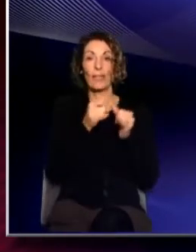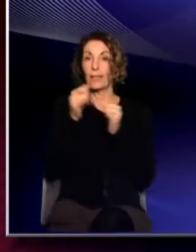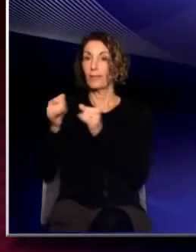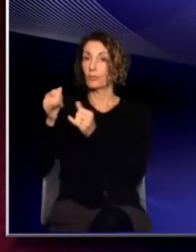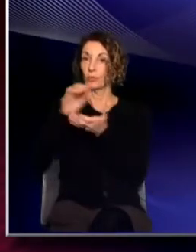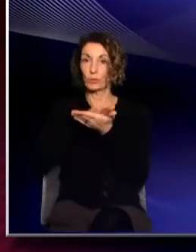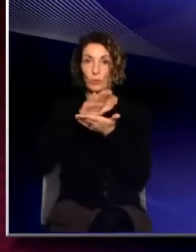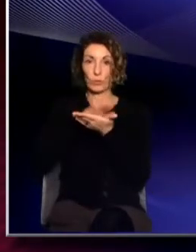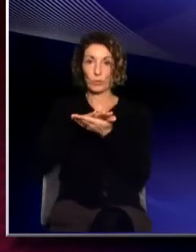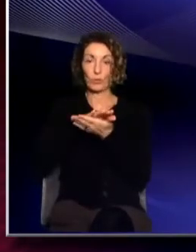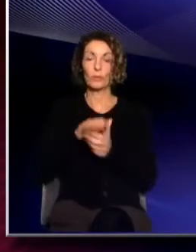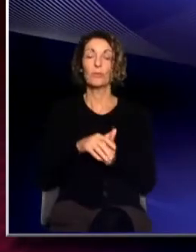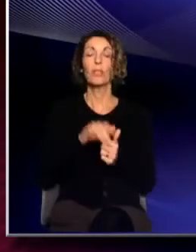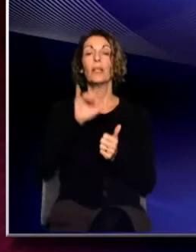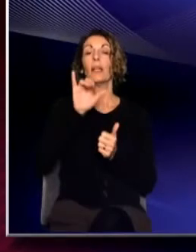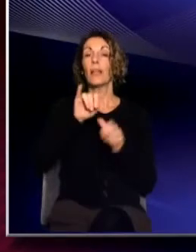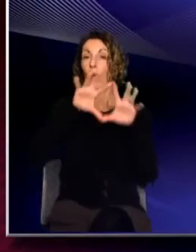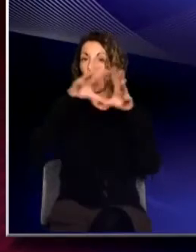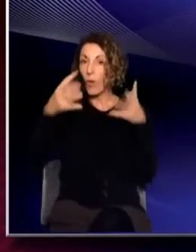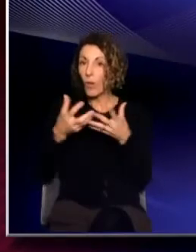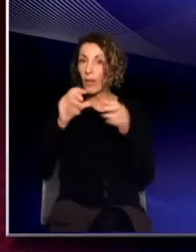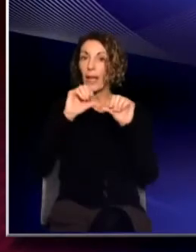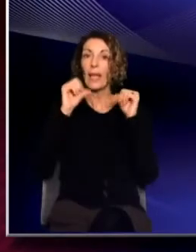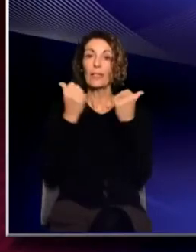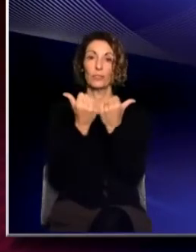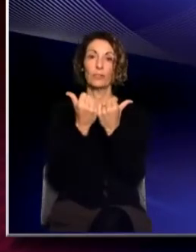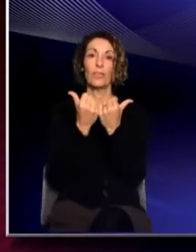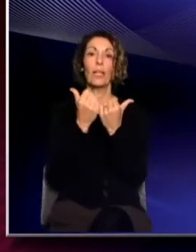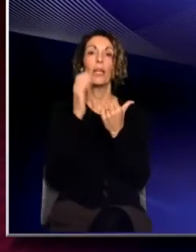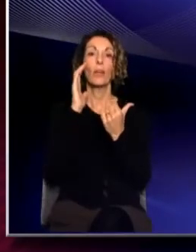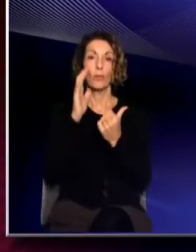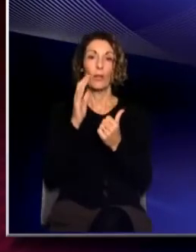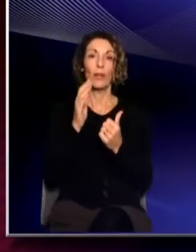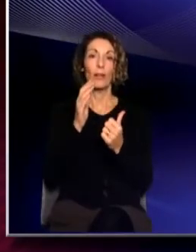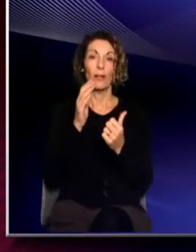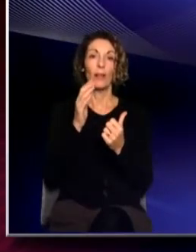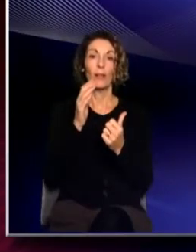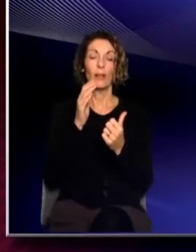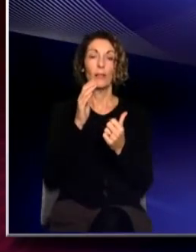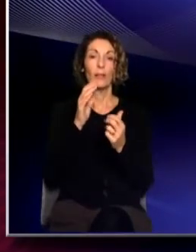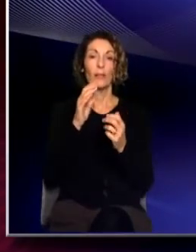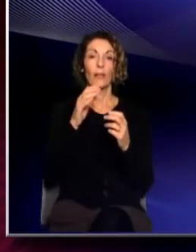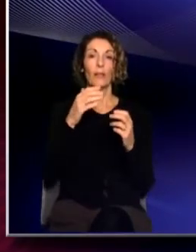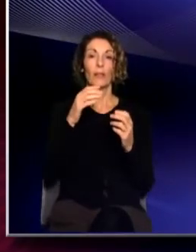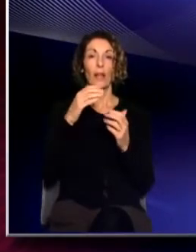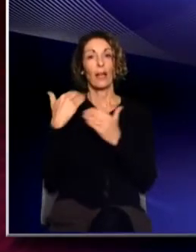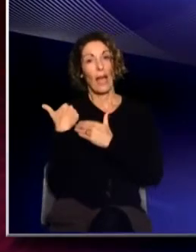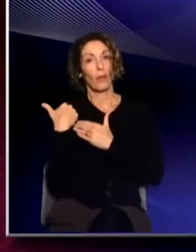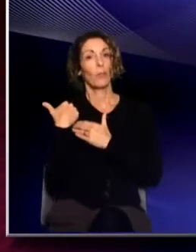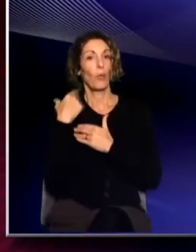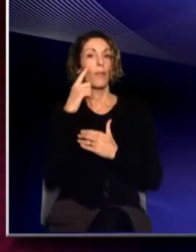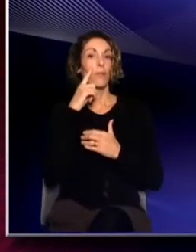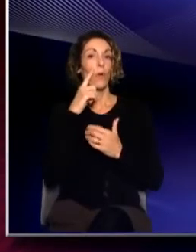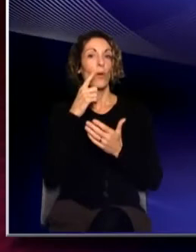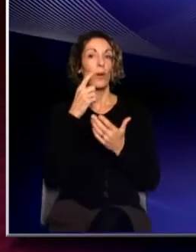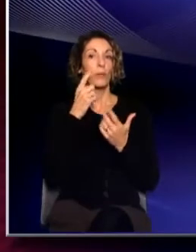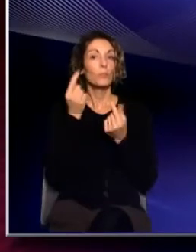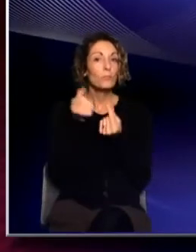schools. So that the whole agency becomes accountable for what we're doing and